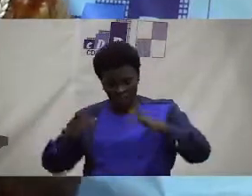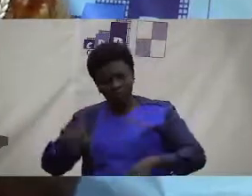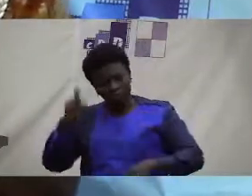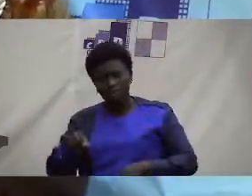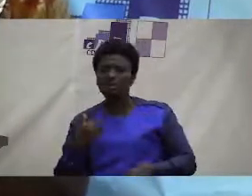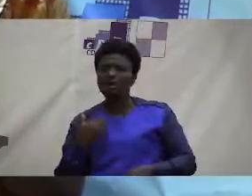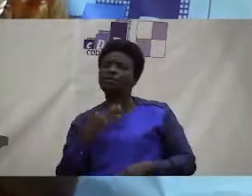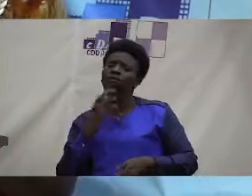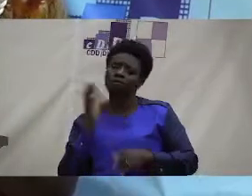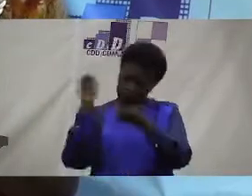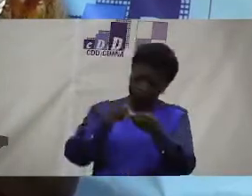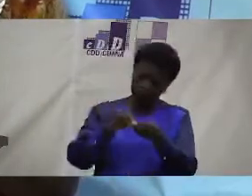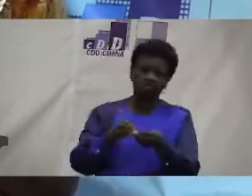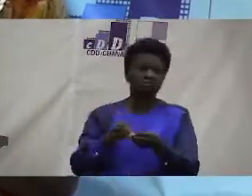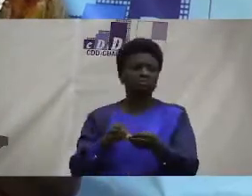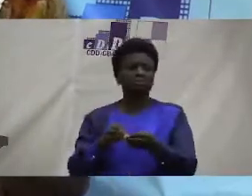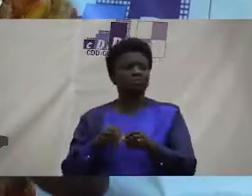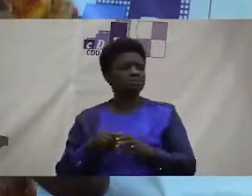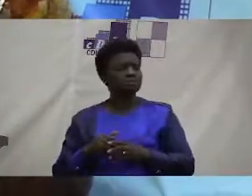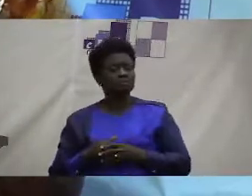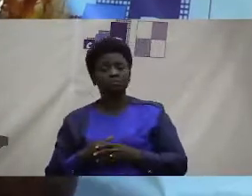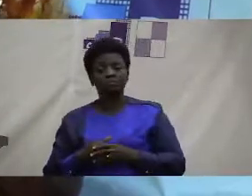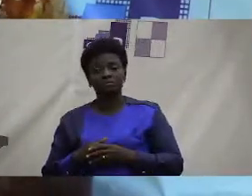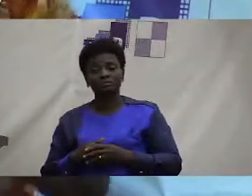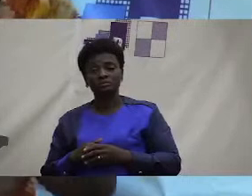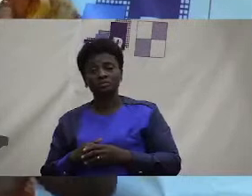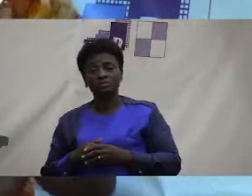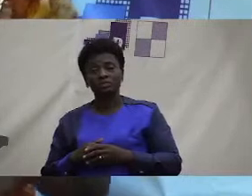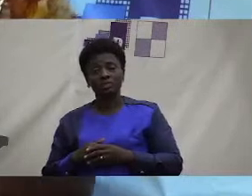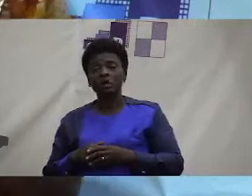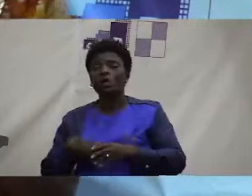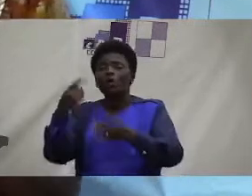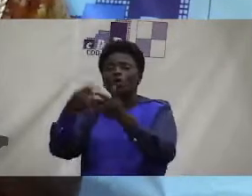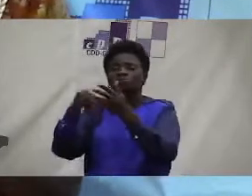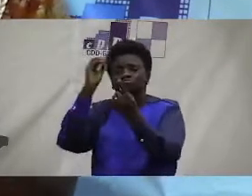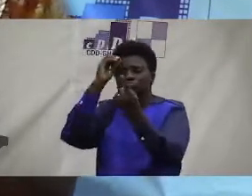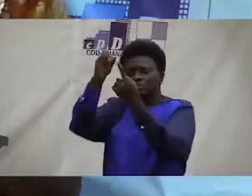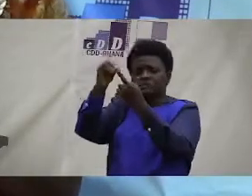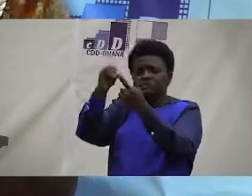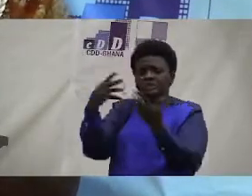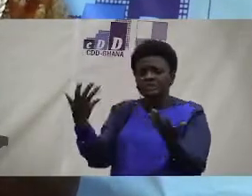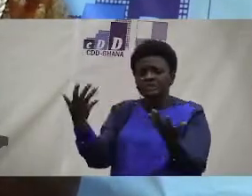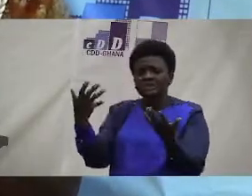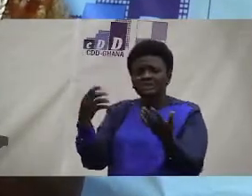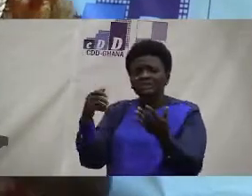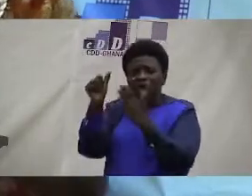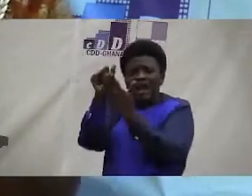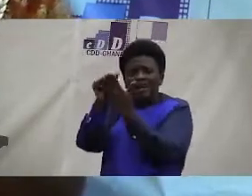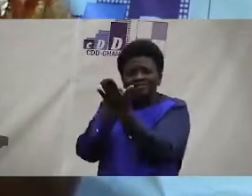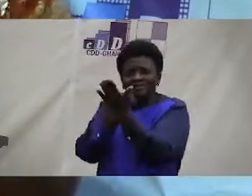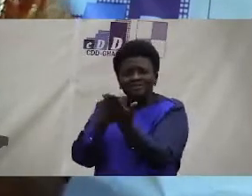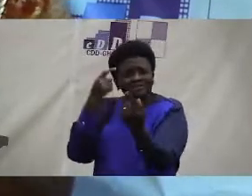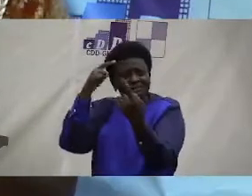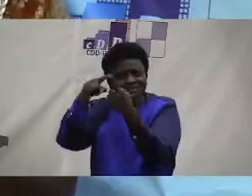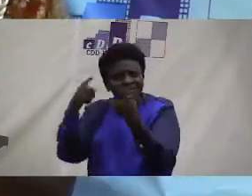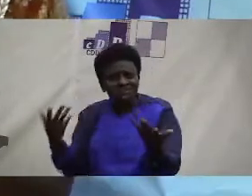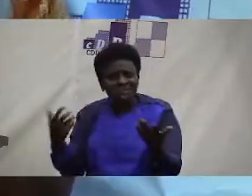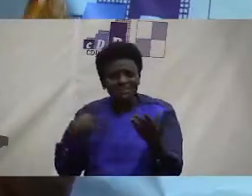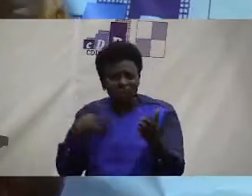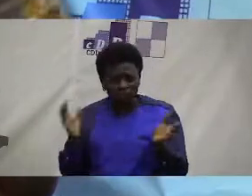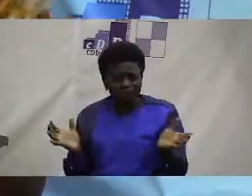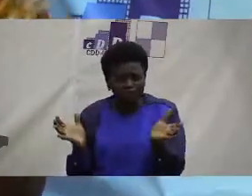it relates to the digital, what is our objective and agenda that we will be